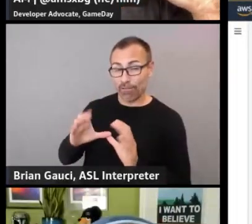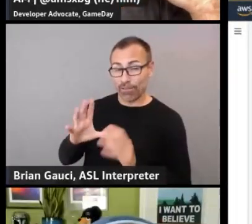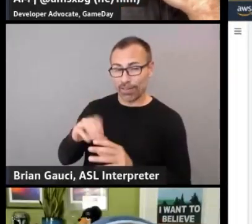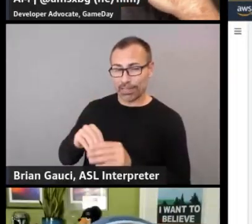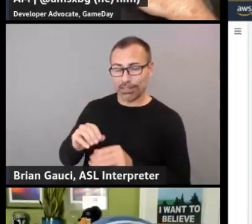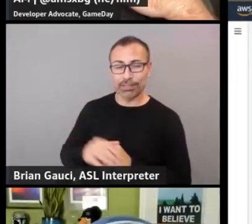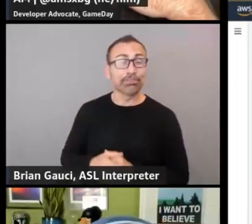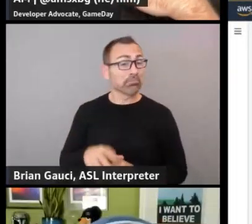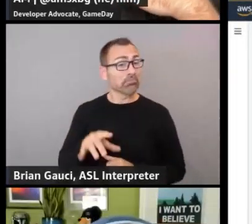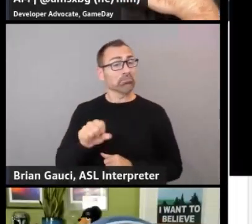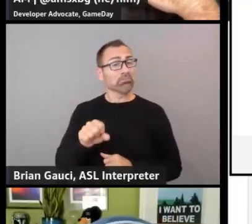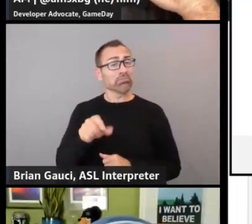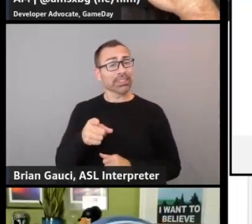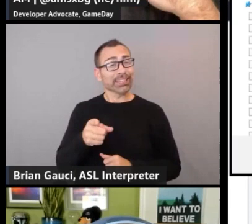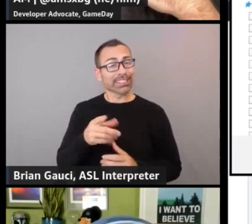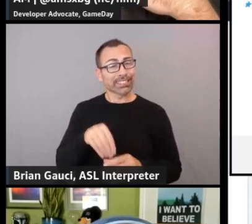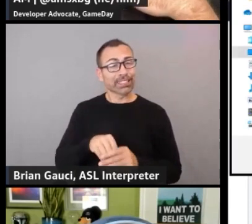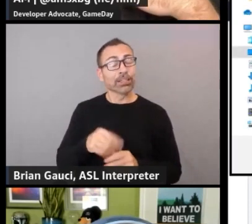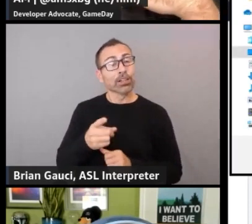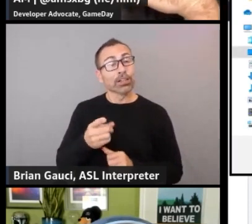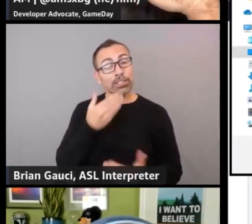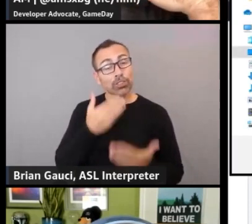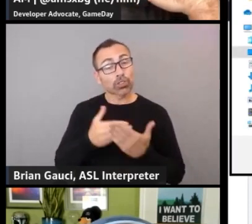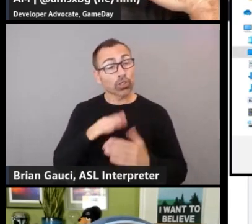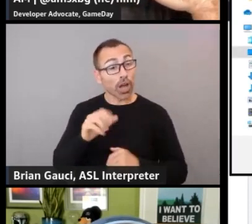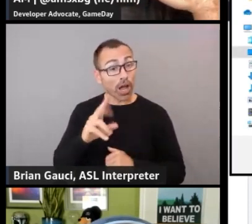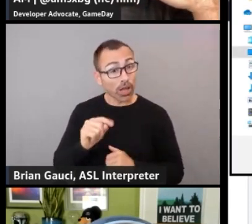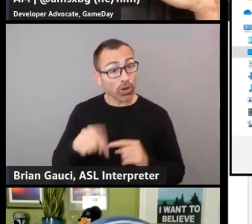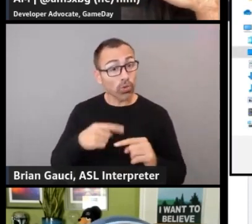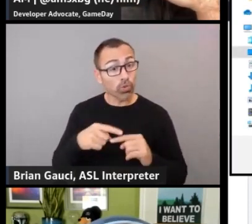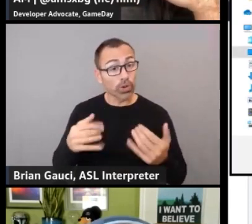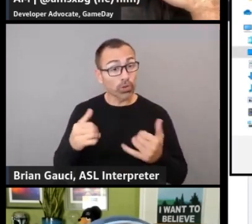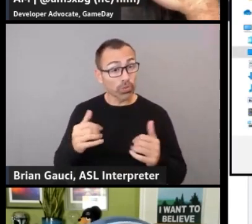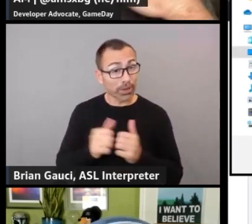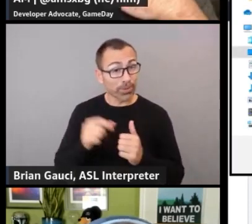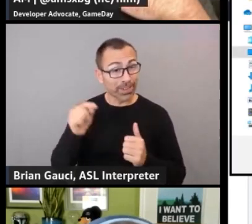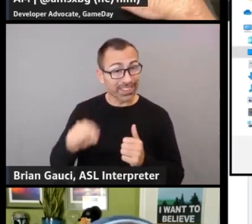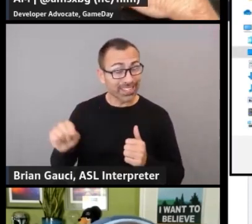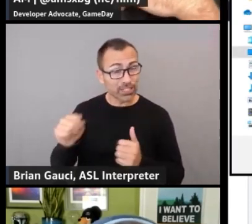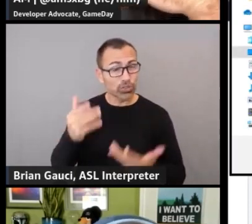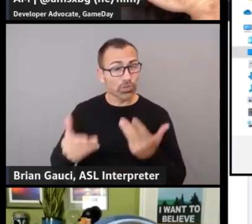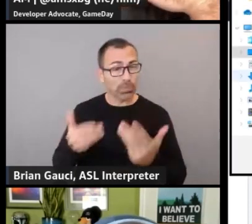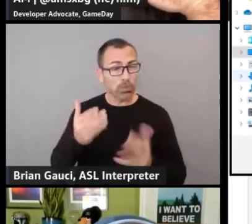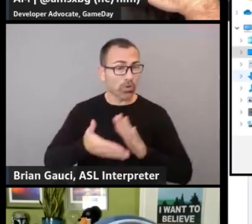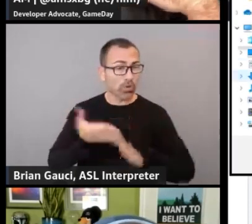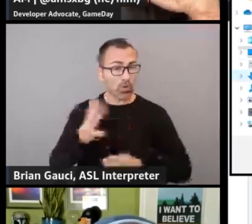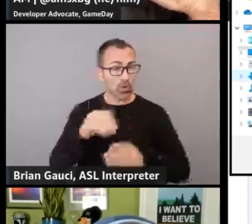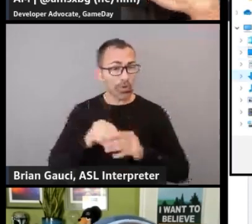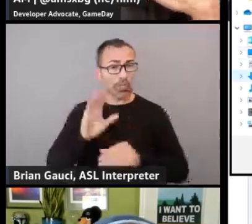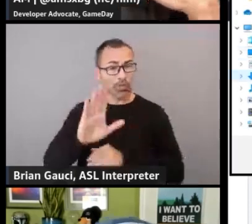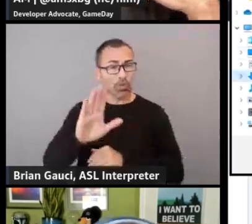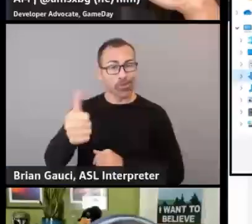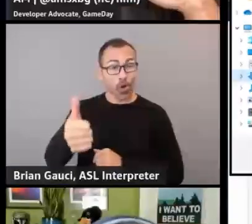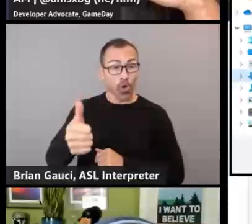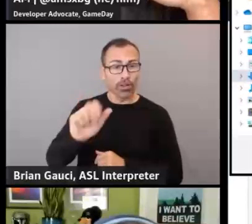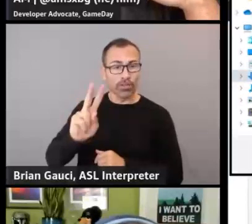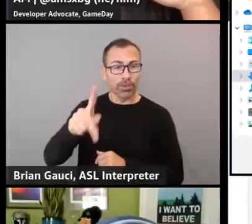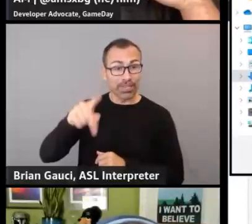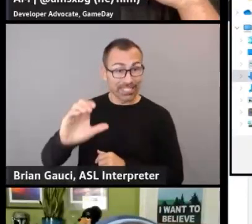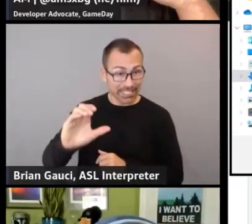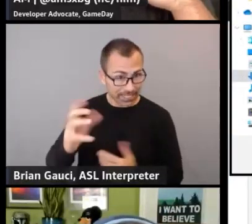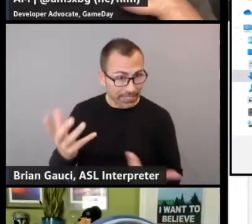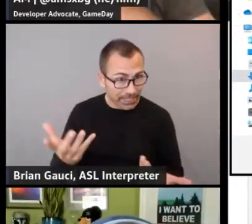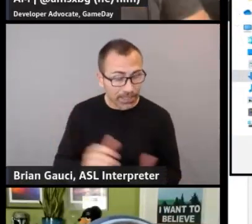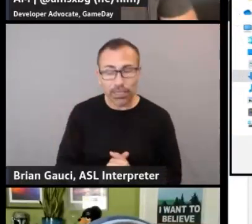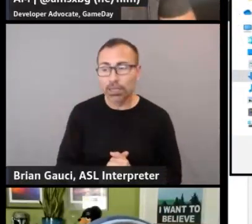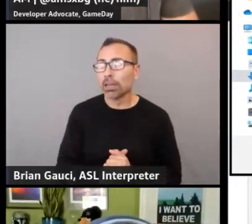If once you play around with RDS Custom for SQL Server, you might want to run it in your own VPC, and you can, again, you